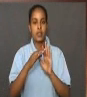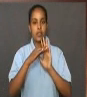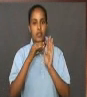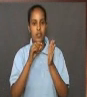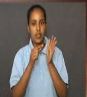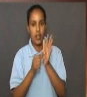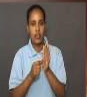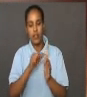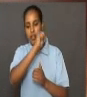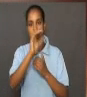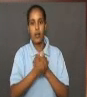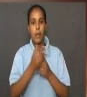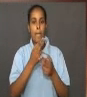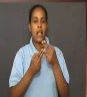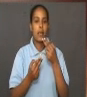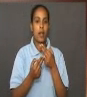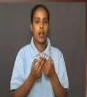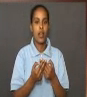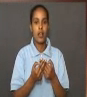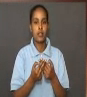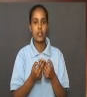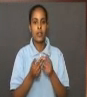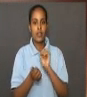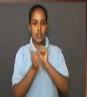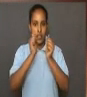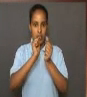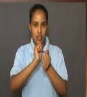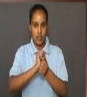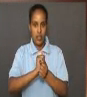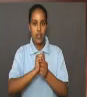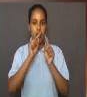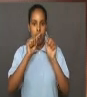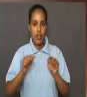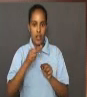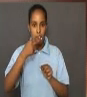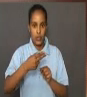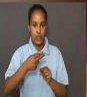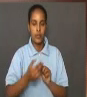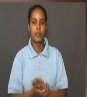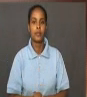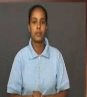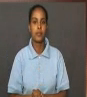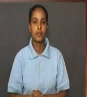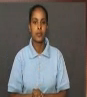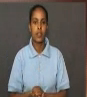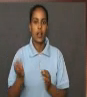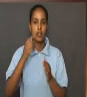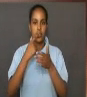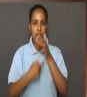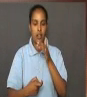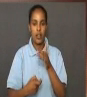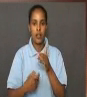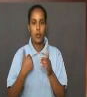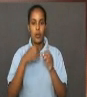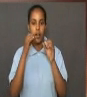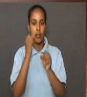the temperature multiplied by change in entropy terms. As a result,